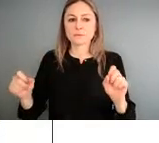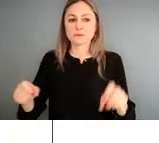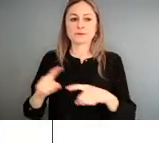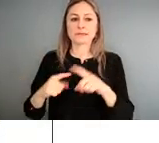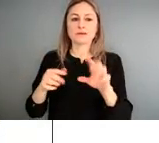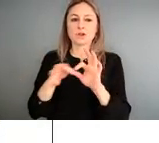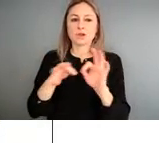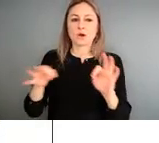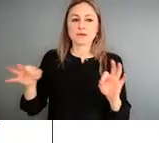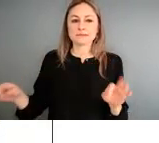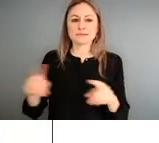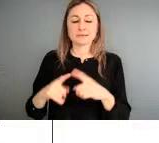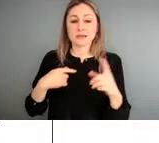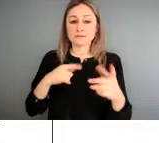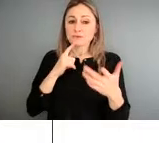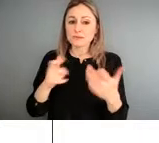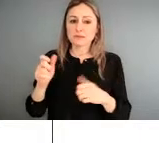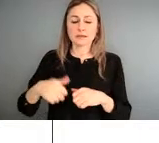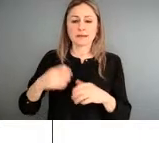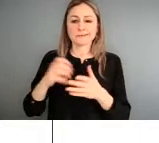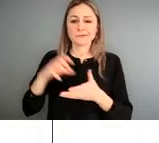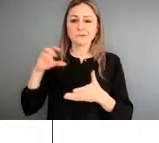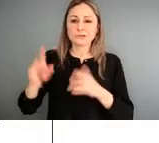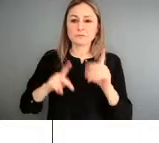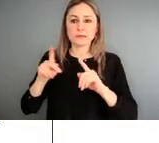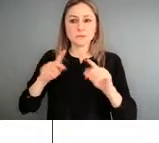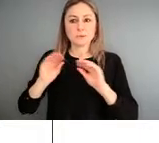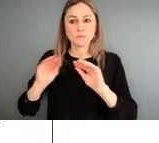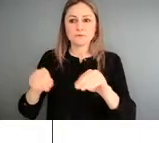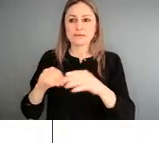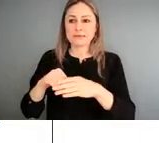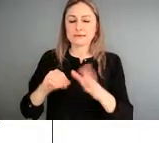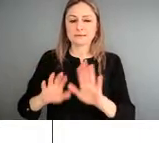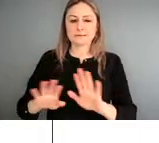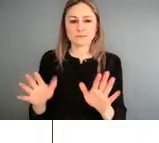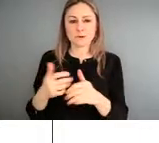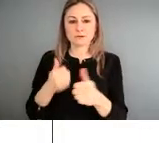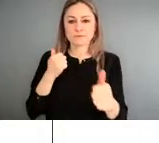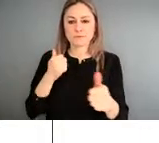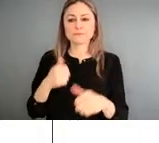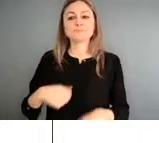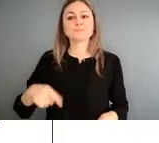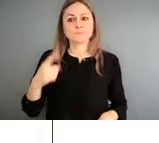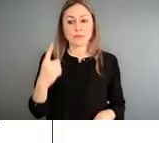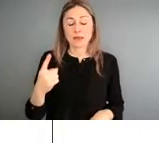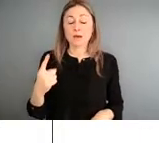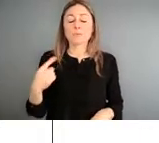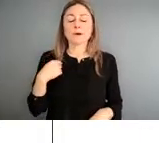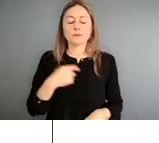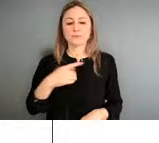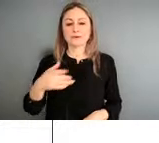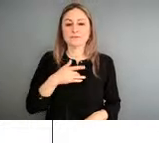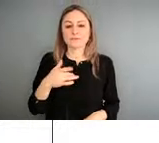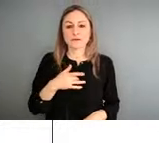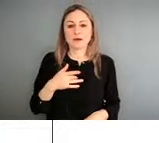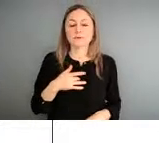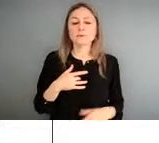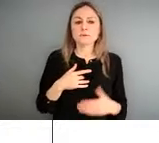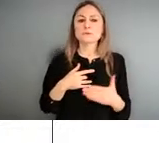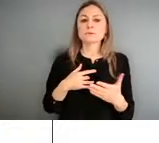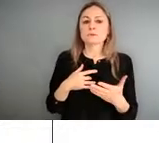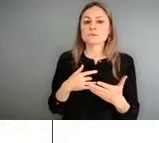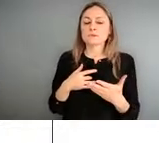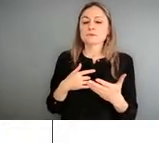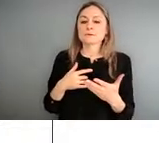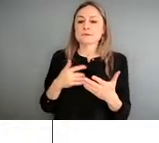address gentrification and displacement. And we had one that was that really we felt fit well with this. And so it's what you see